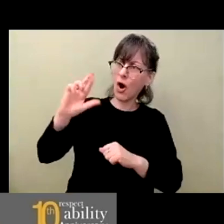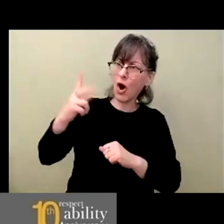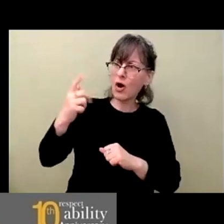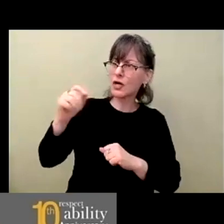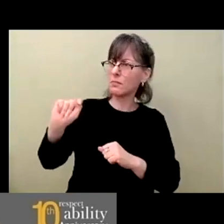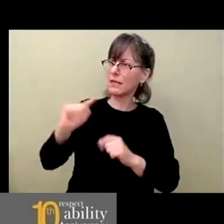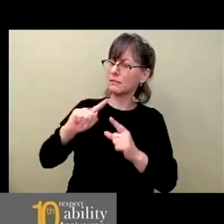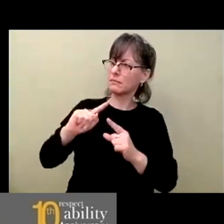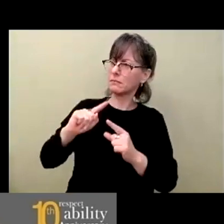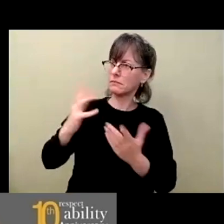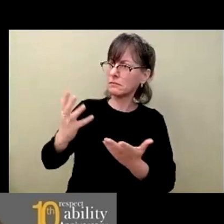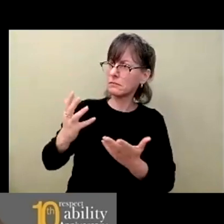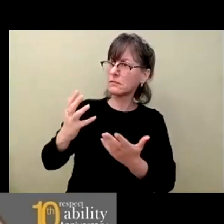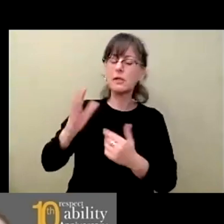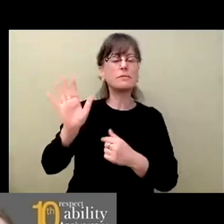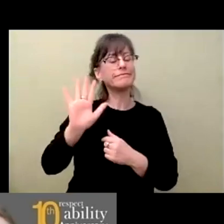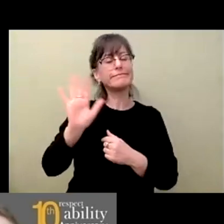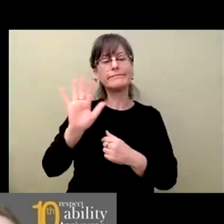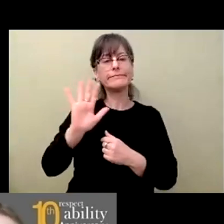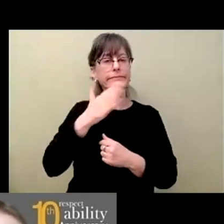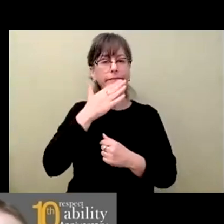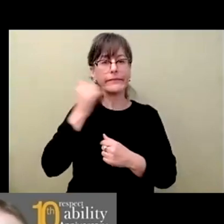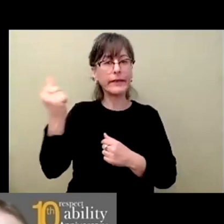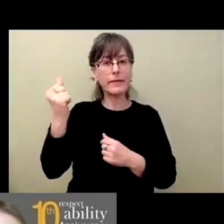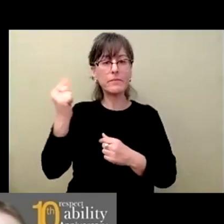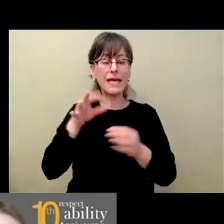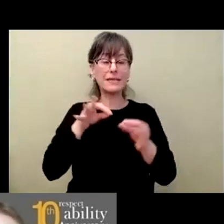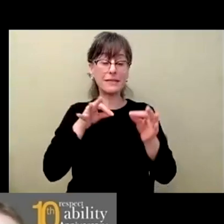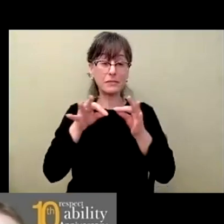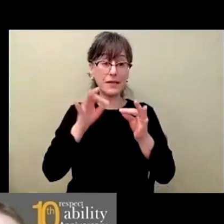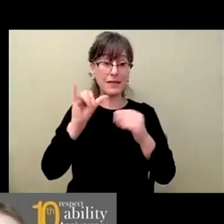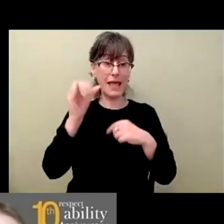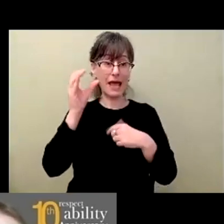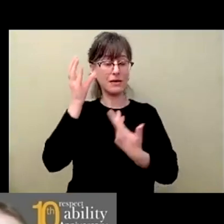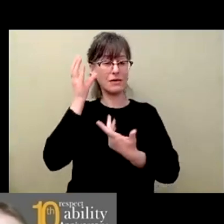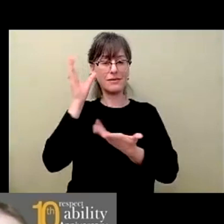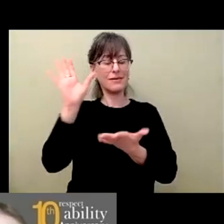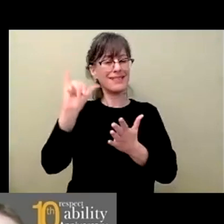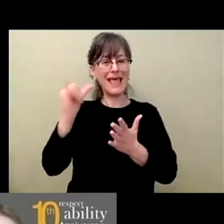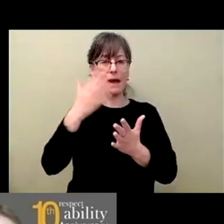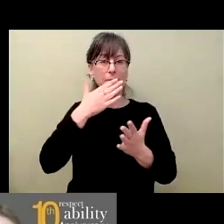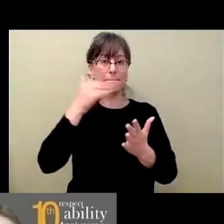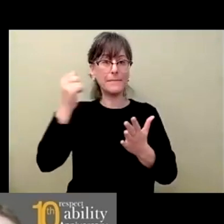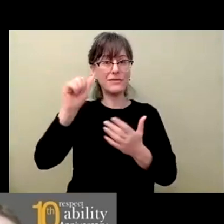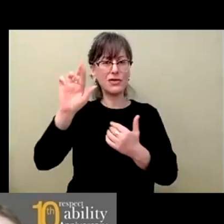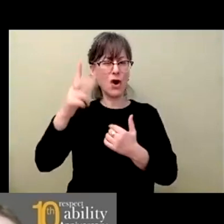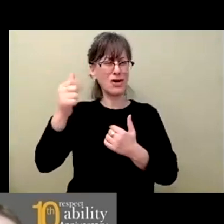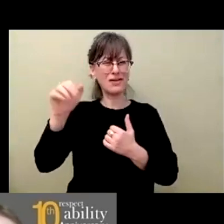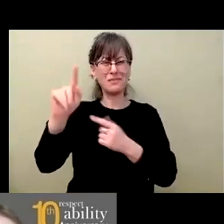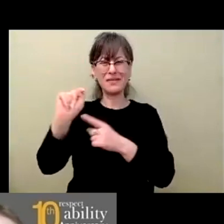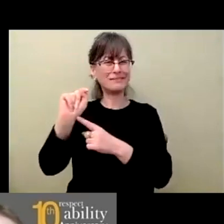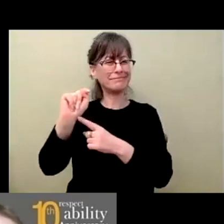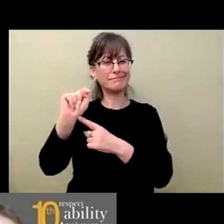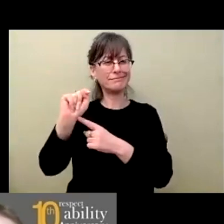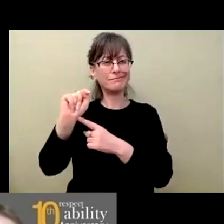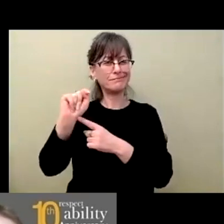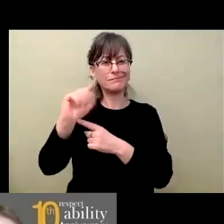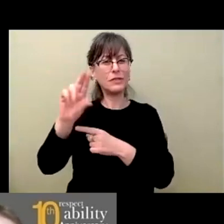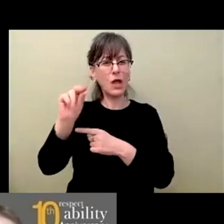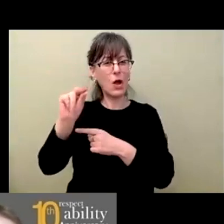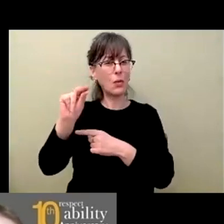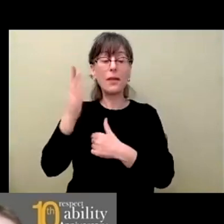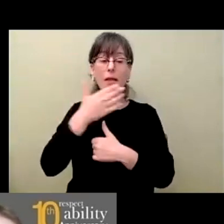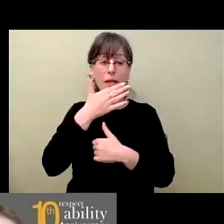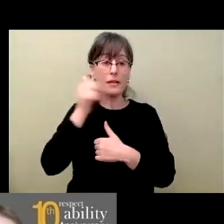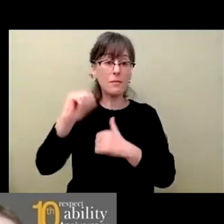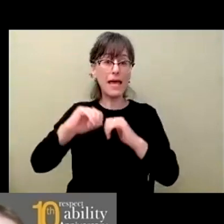no, because the best argument, that concept, is a fallacy. The best way to bring